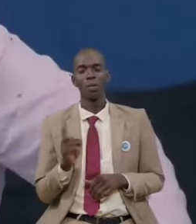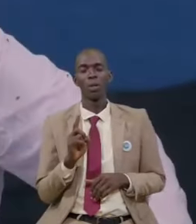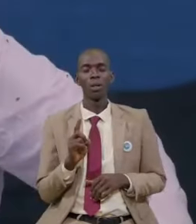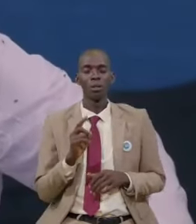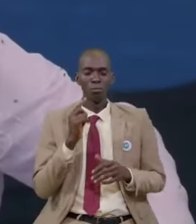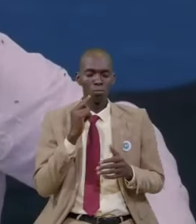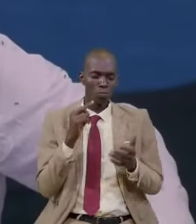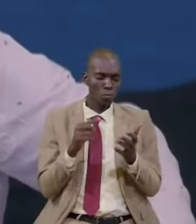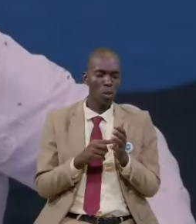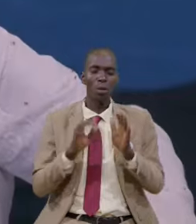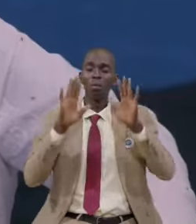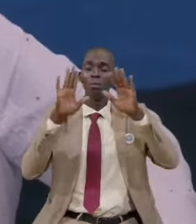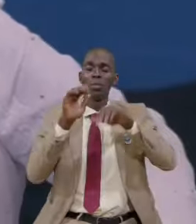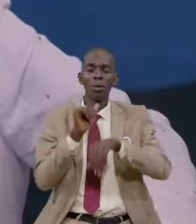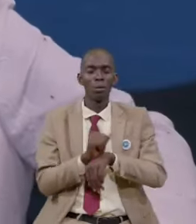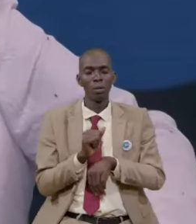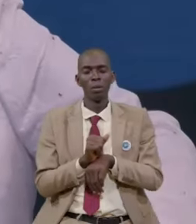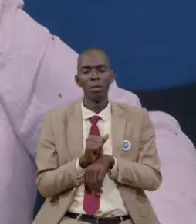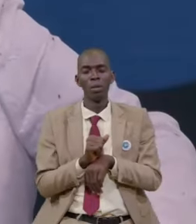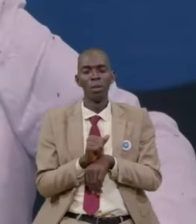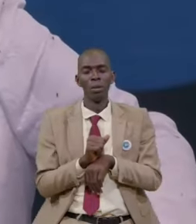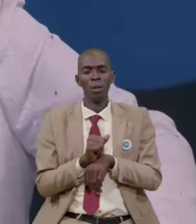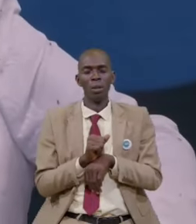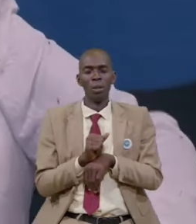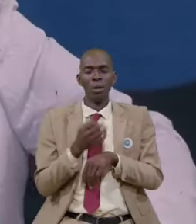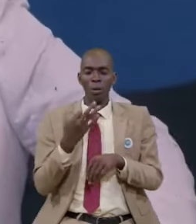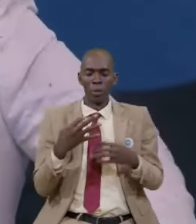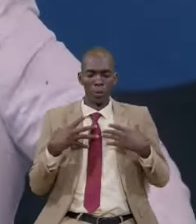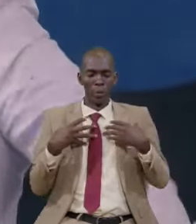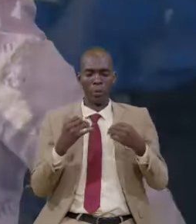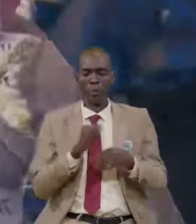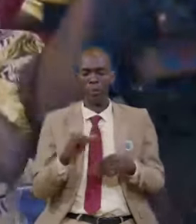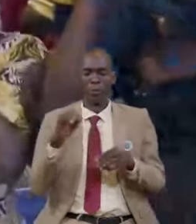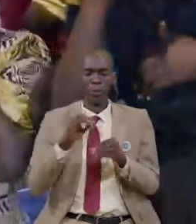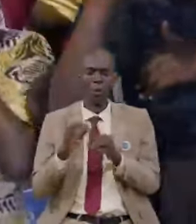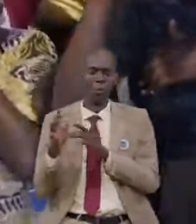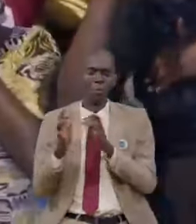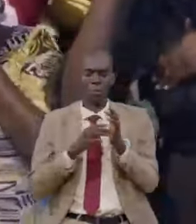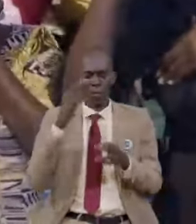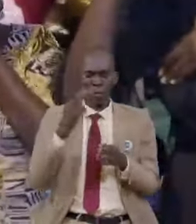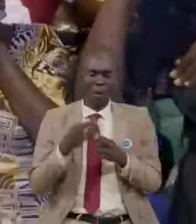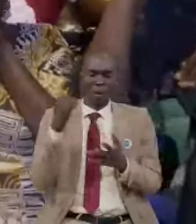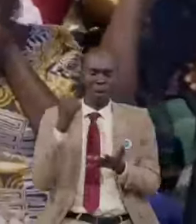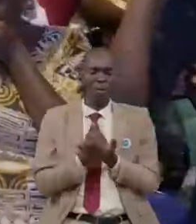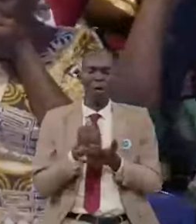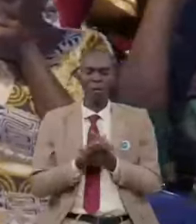miracle of healing in Jesus' name. Amen.